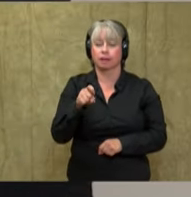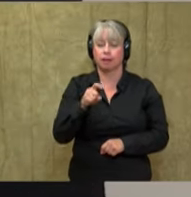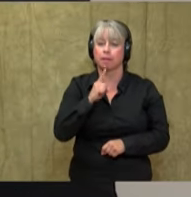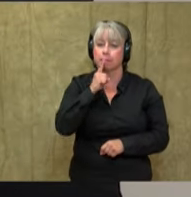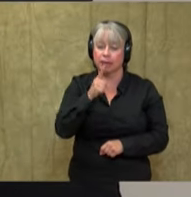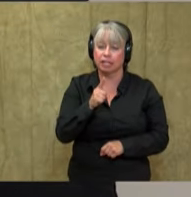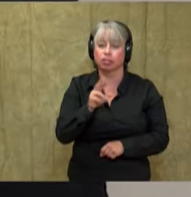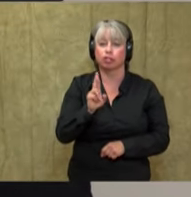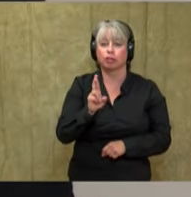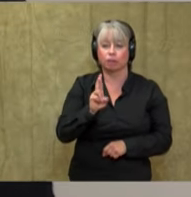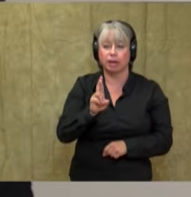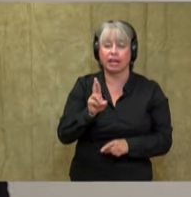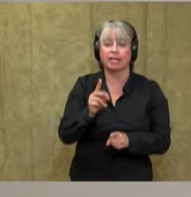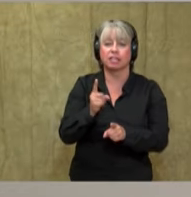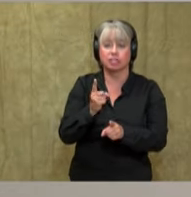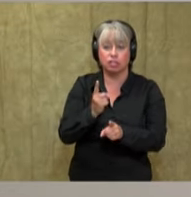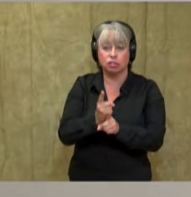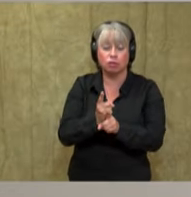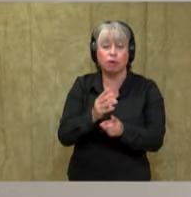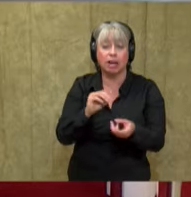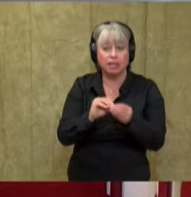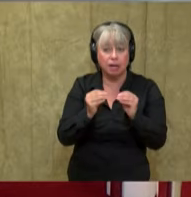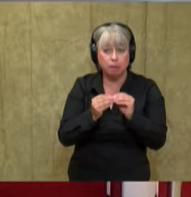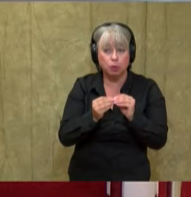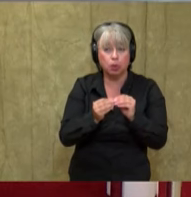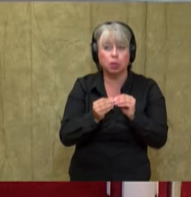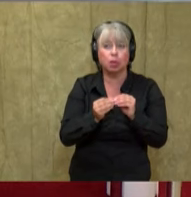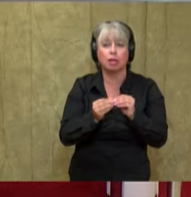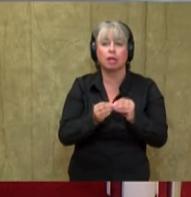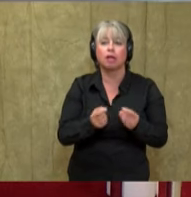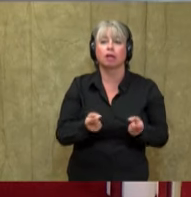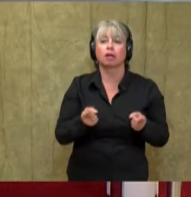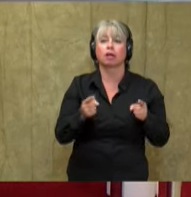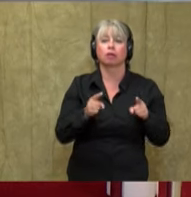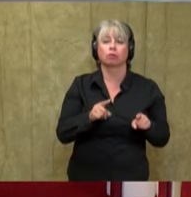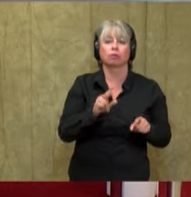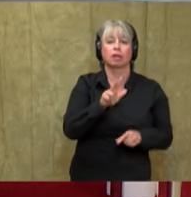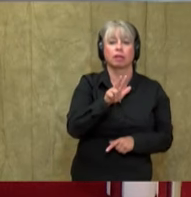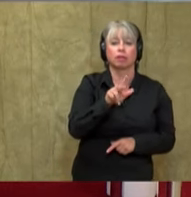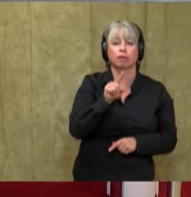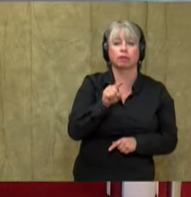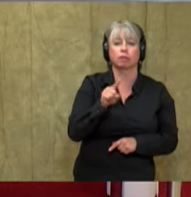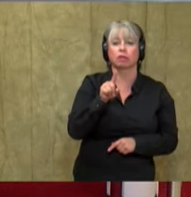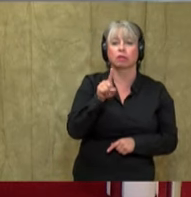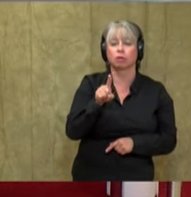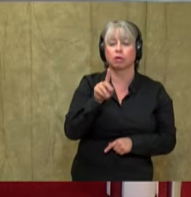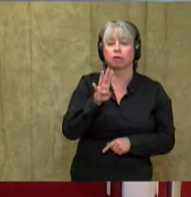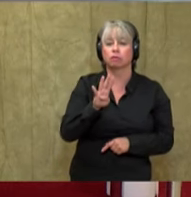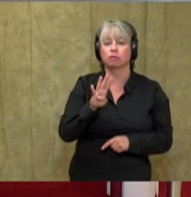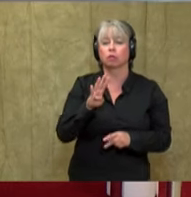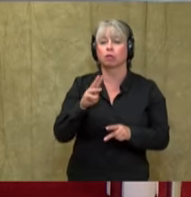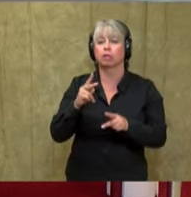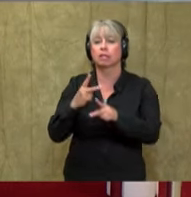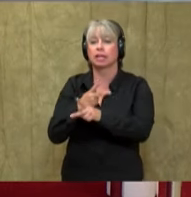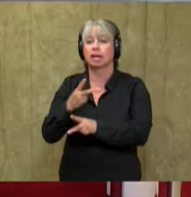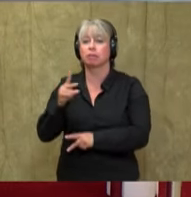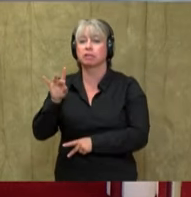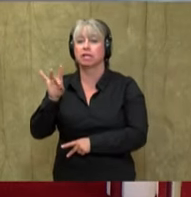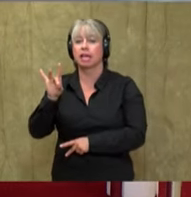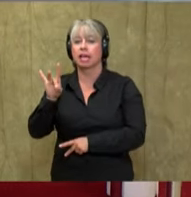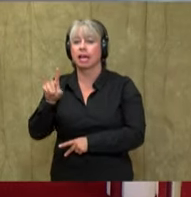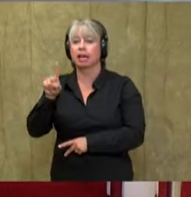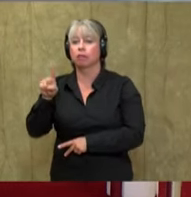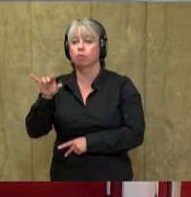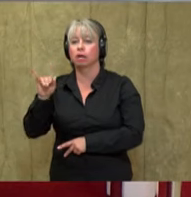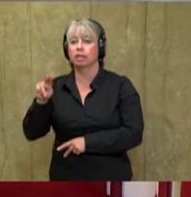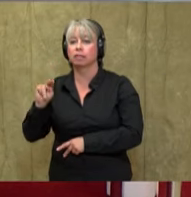the height from the right spot. So when you multiply pi times 81 inches cubed, then you're going